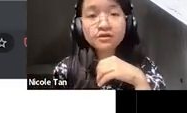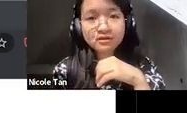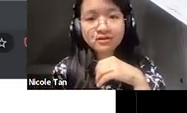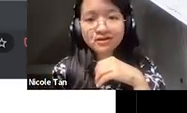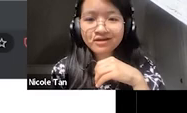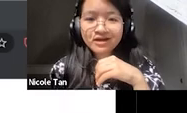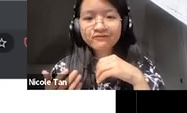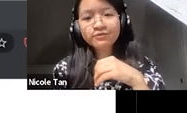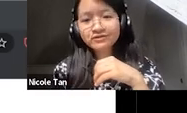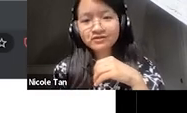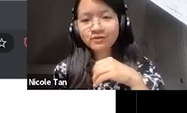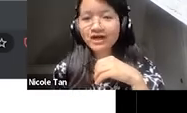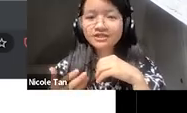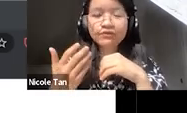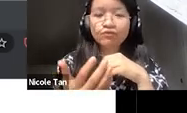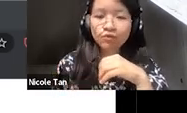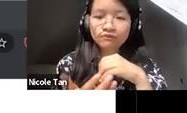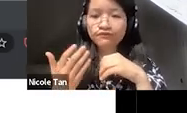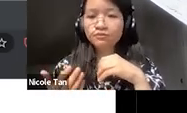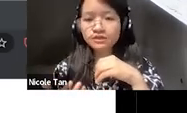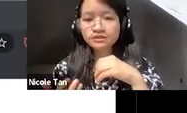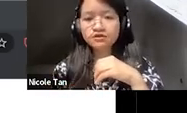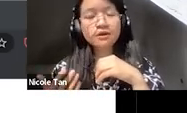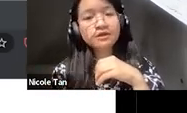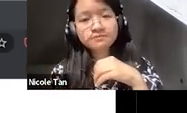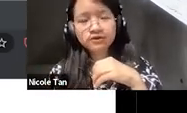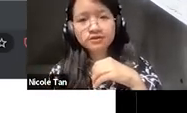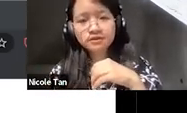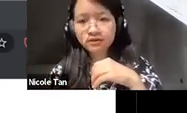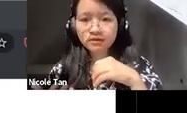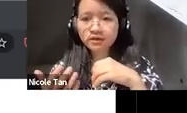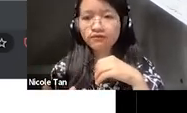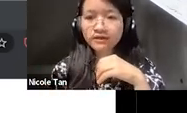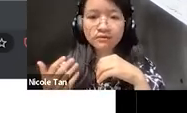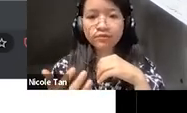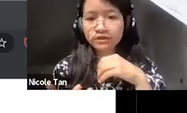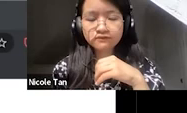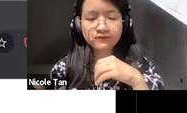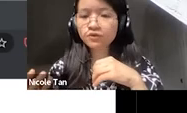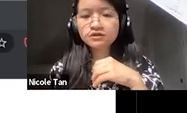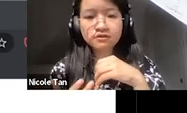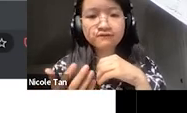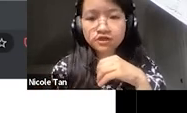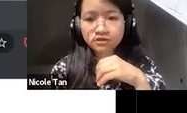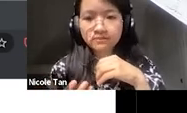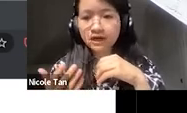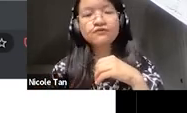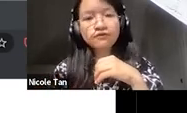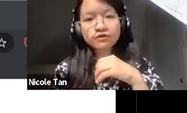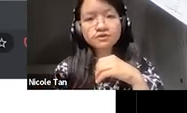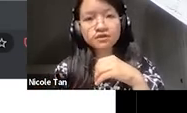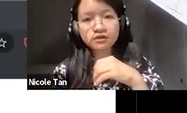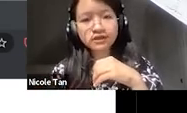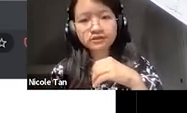loud. After browsing, they were asked about the role of review images in their shopping experience, and they then ranked the importance of including certain features about